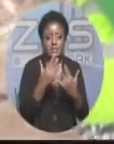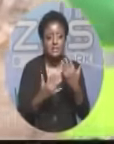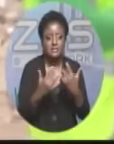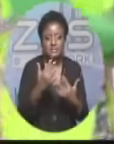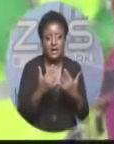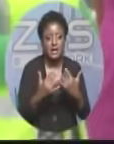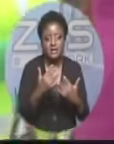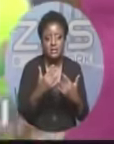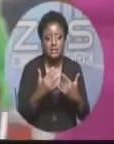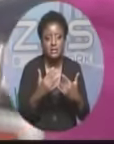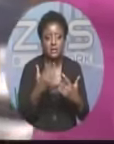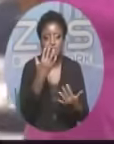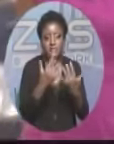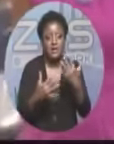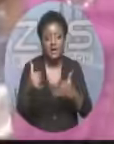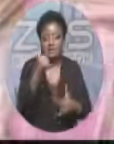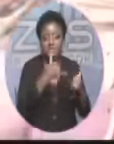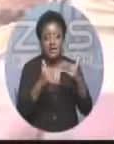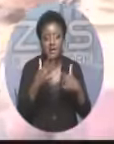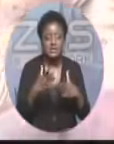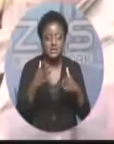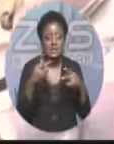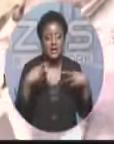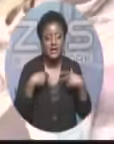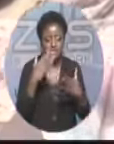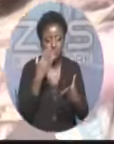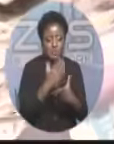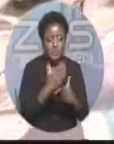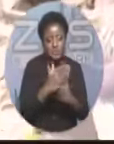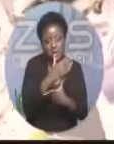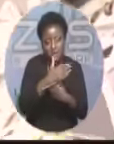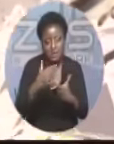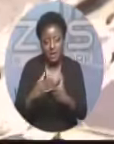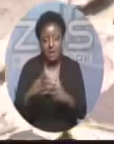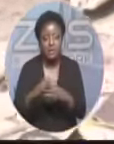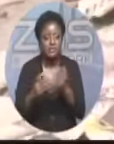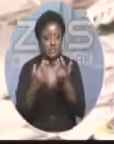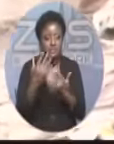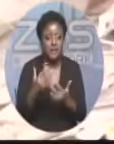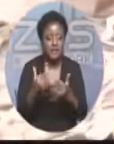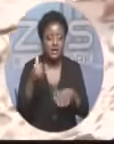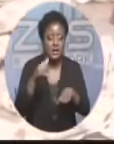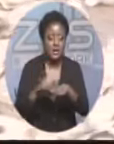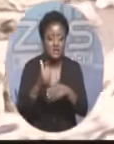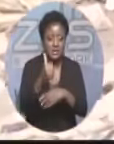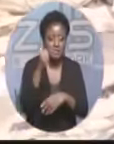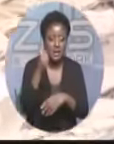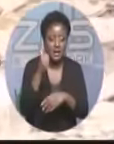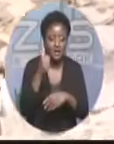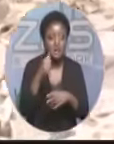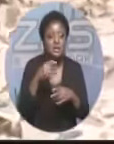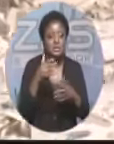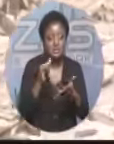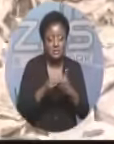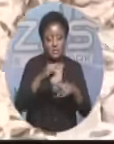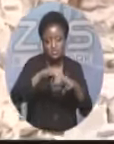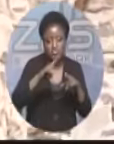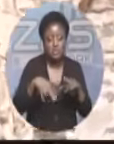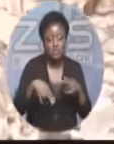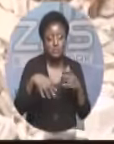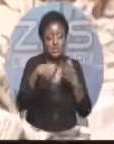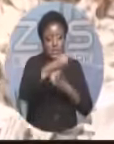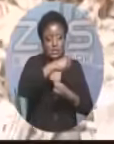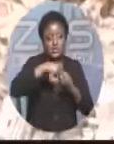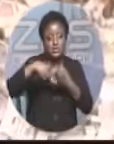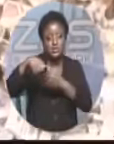of the blaze at the rear of the materials recycling facility, resulting in smoke being reduced. When our news team visited the